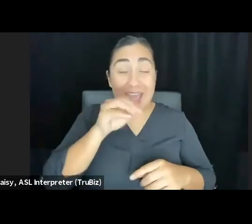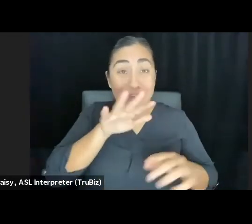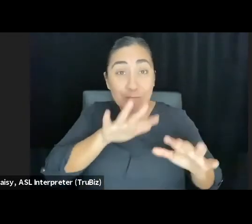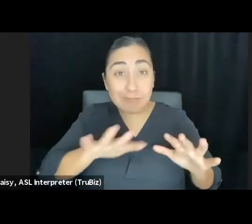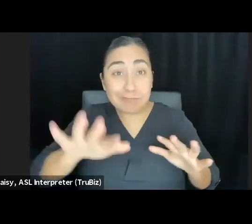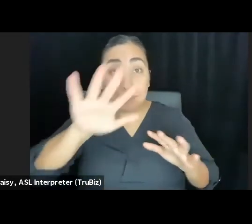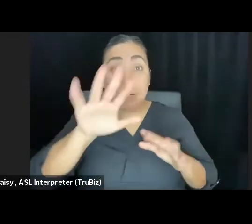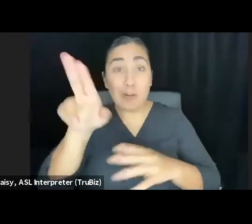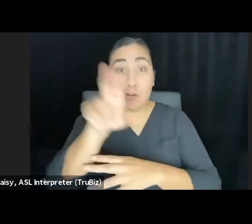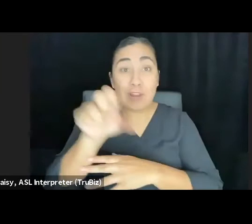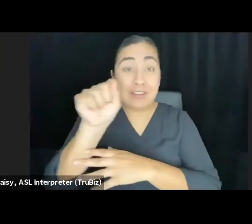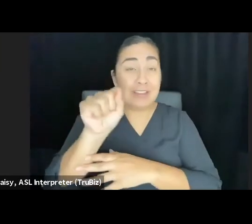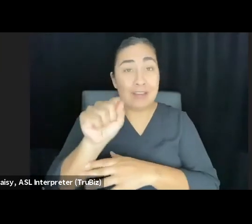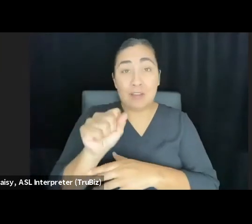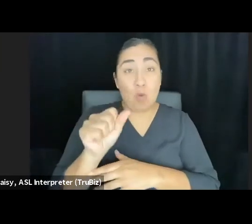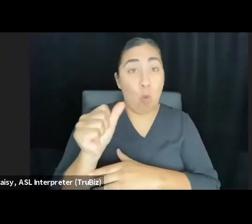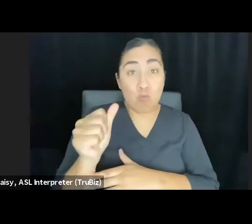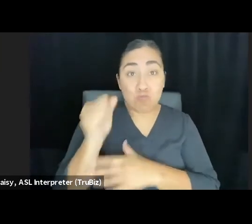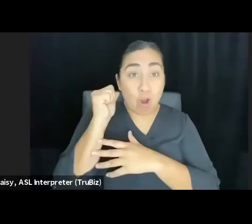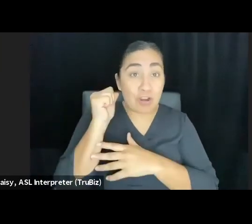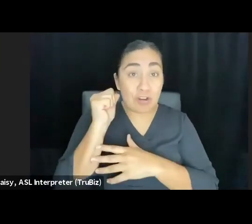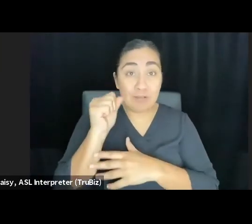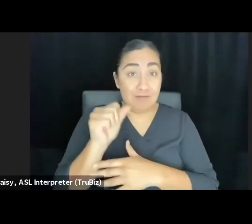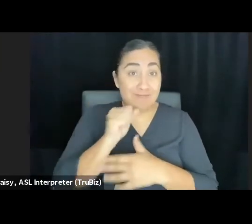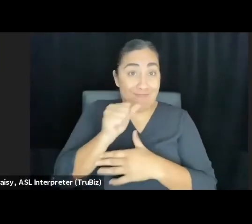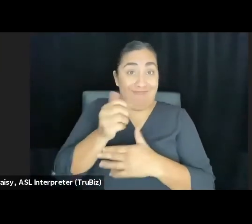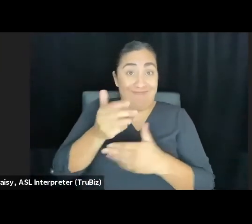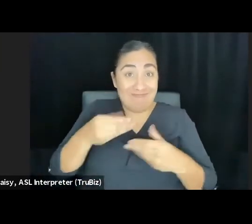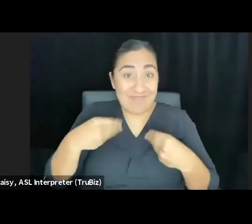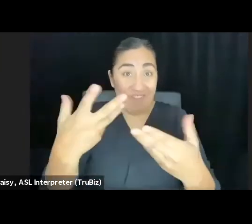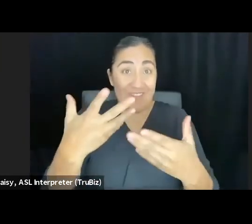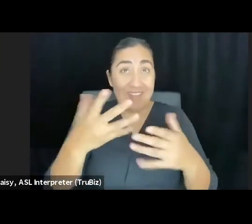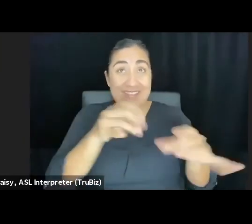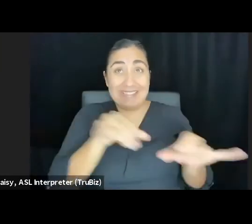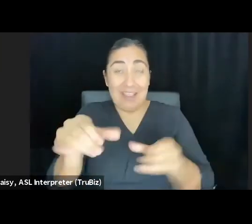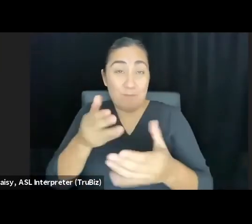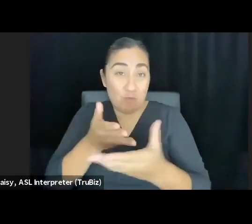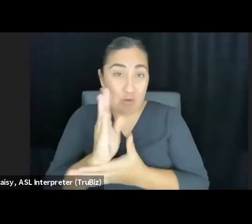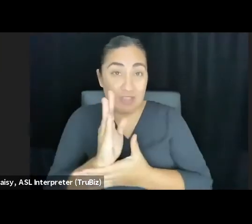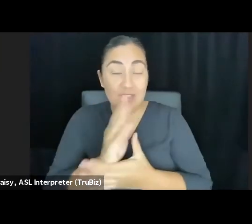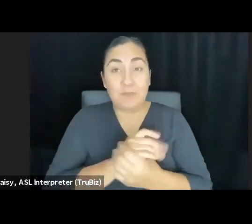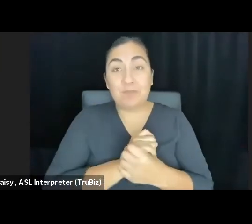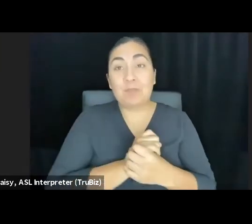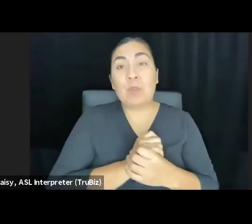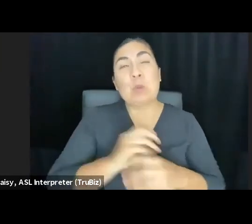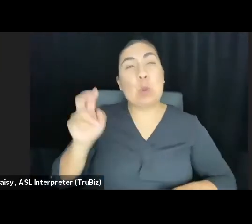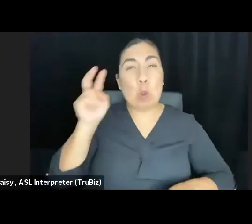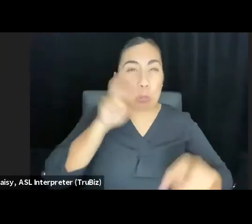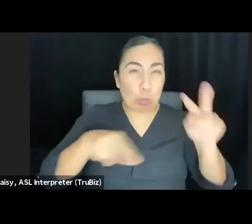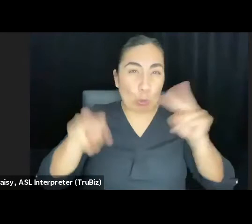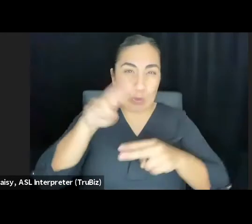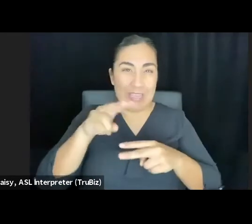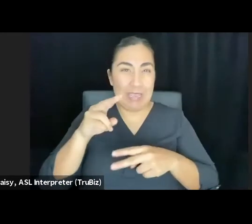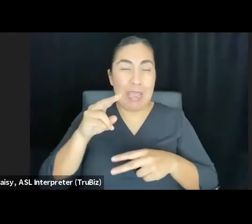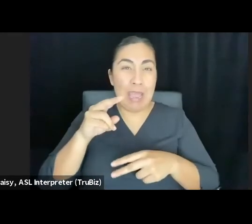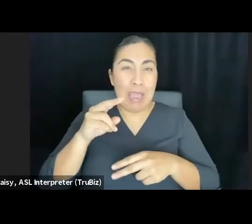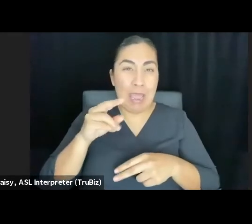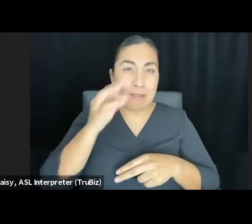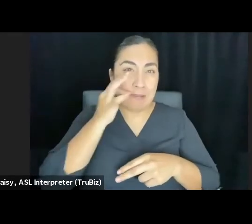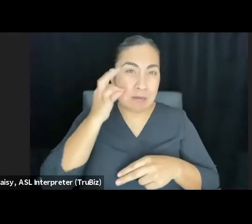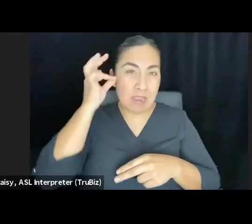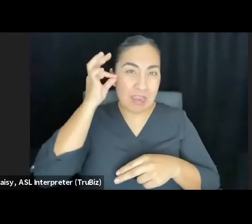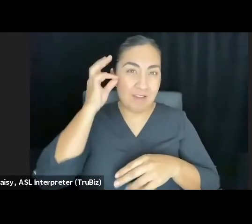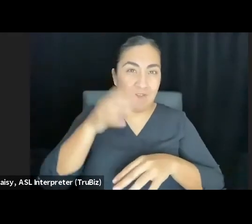same right. In looking at the Native vote, in